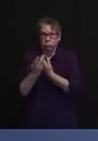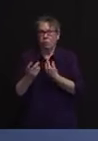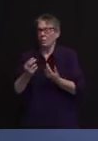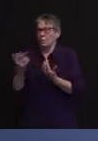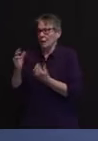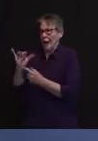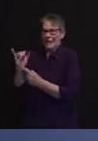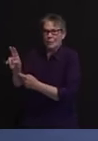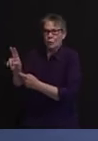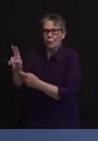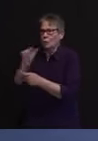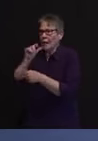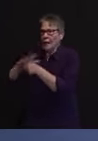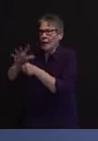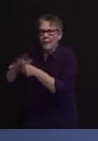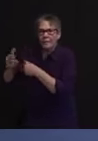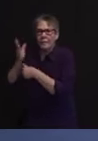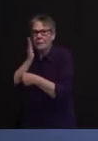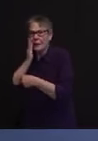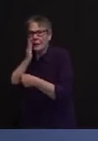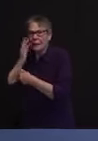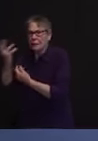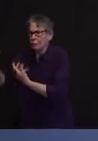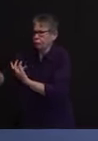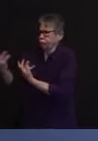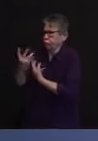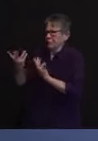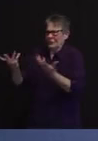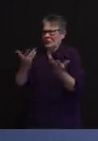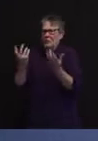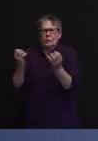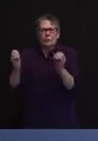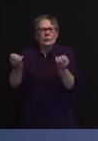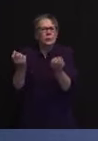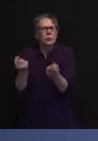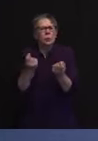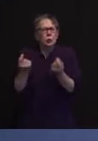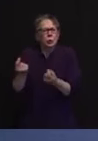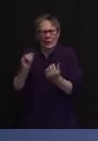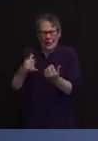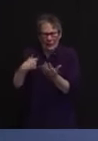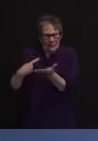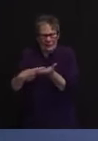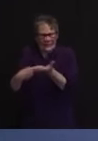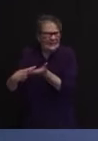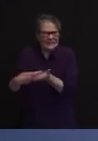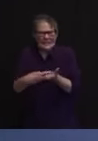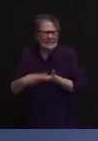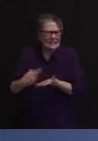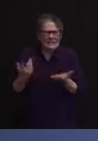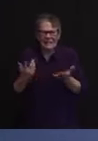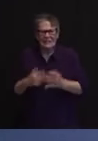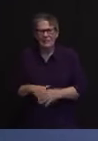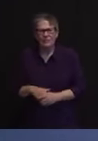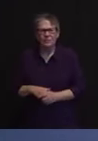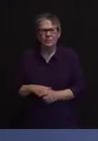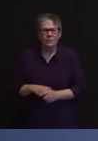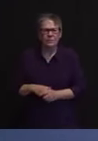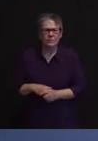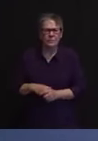patients. And number 3, a regional authority or a state authority has declared a public health